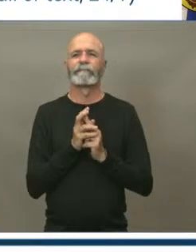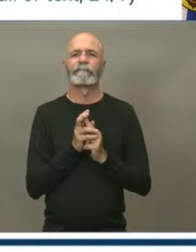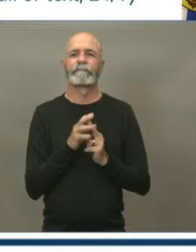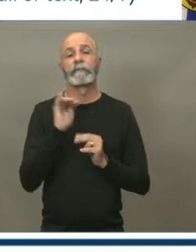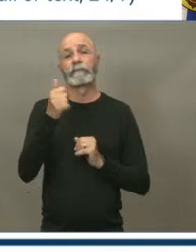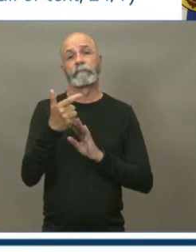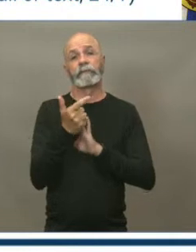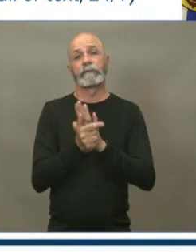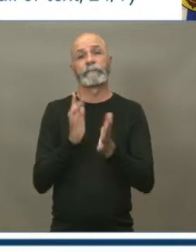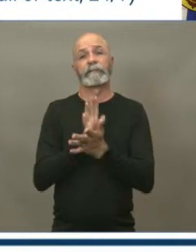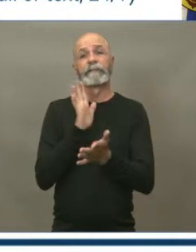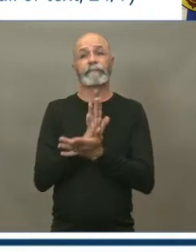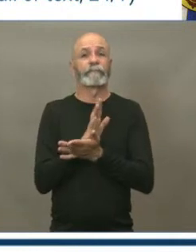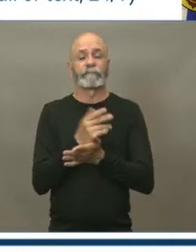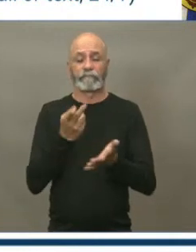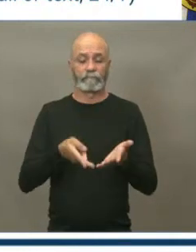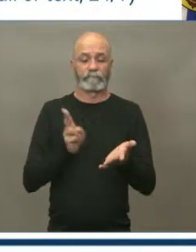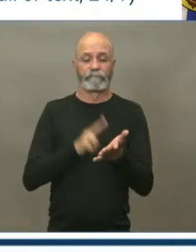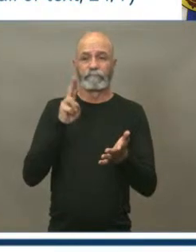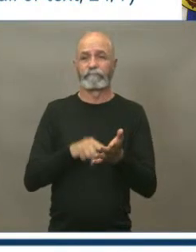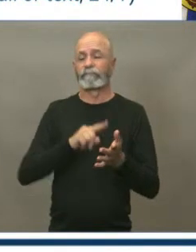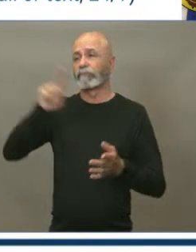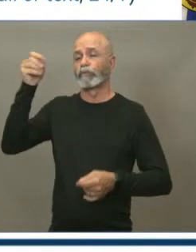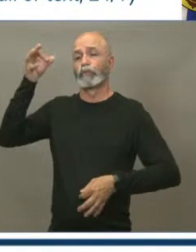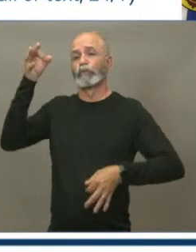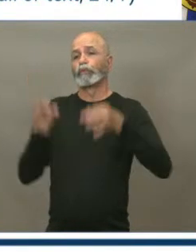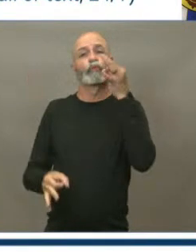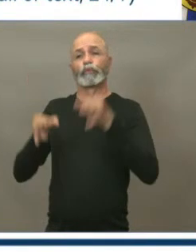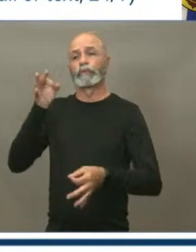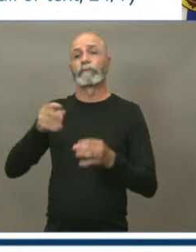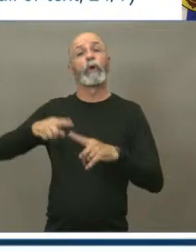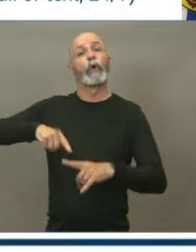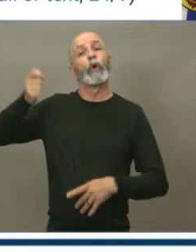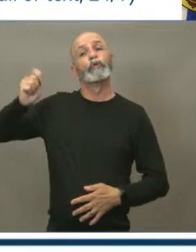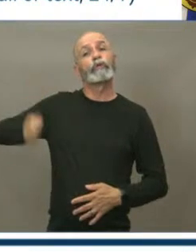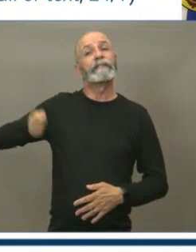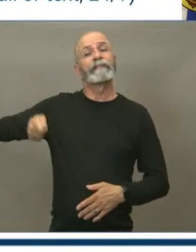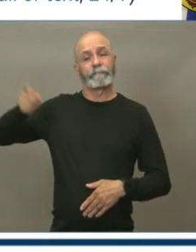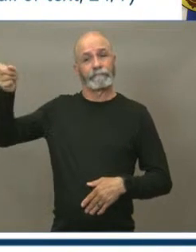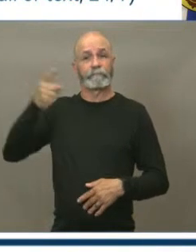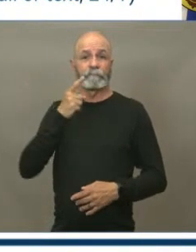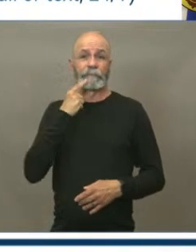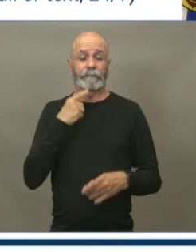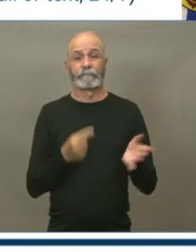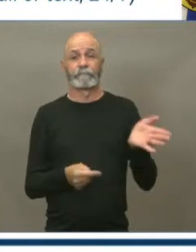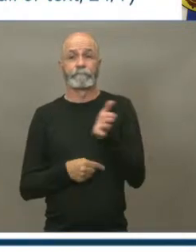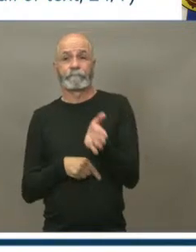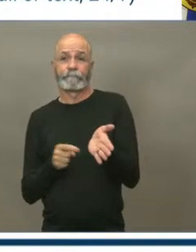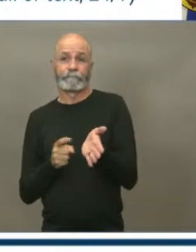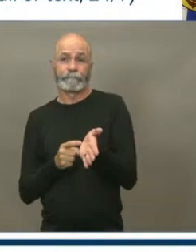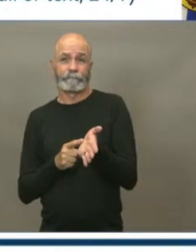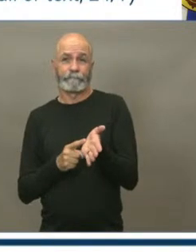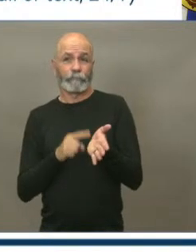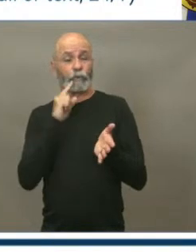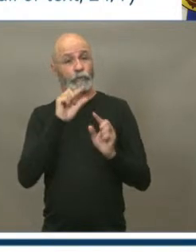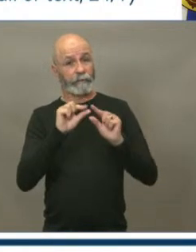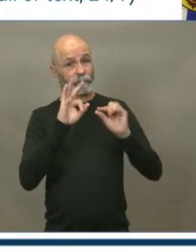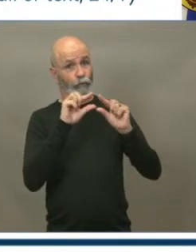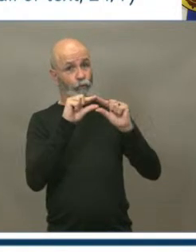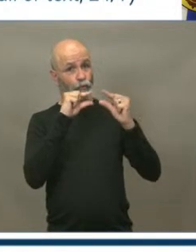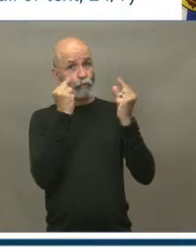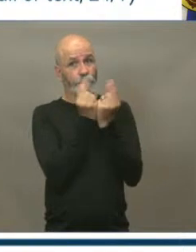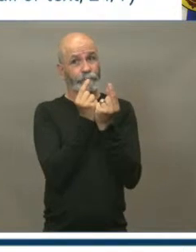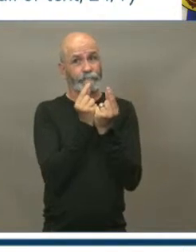was uncompromising in his stance and in his language. Judge Norton said the groups were uninformed or willfully blind to